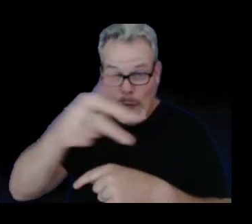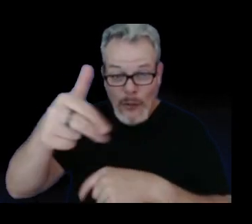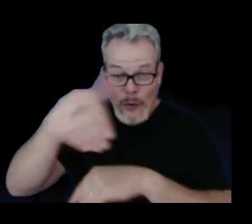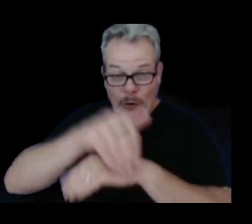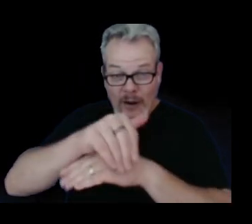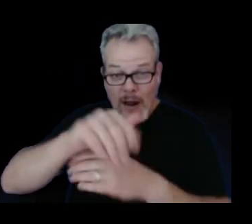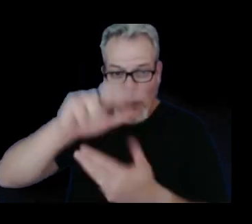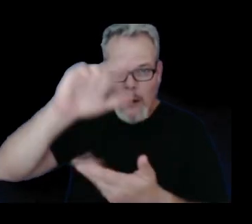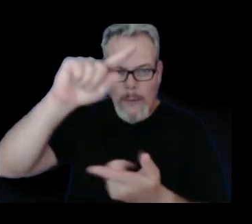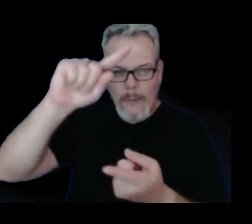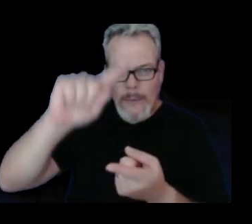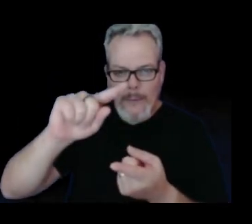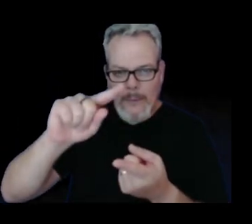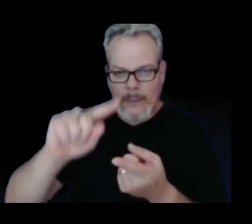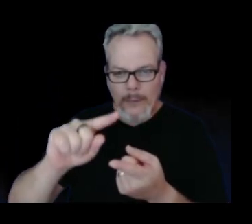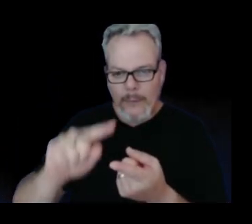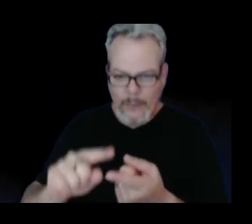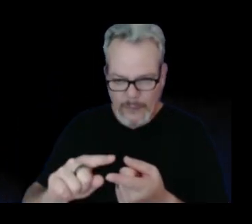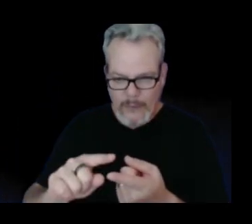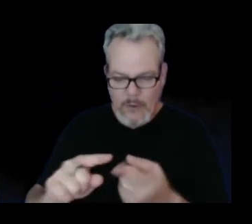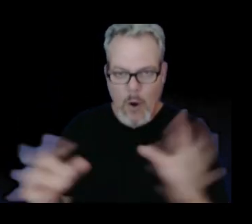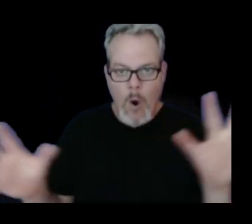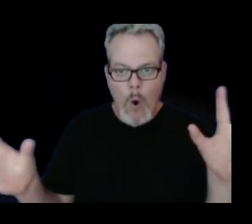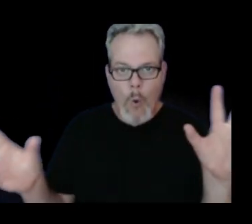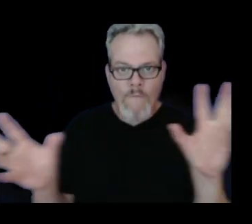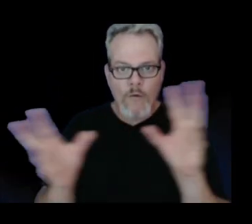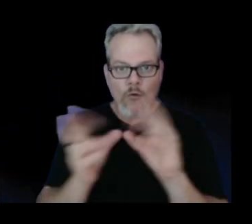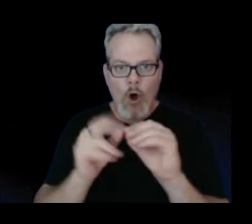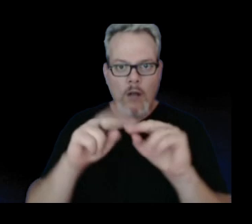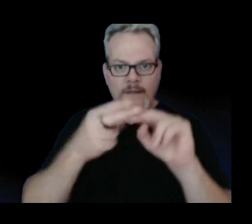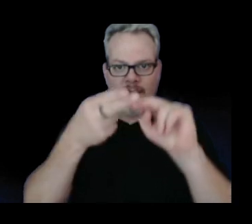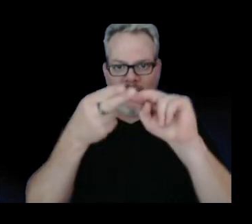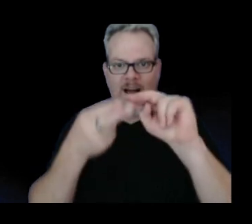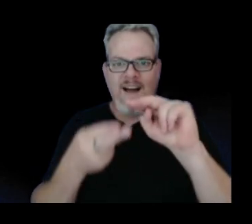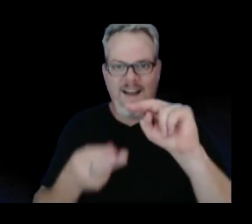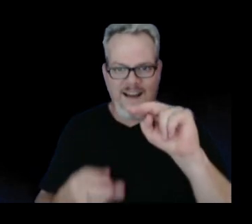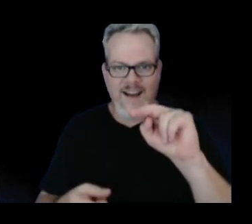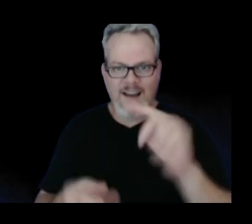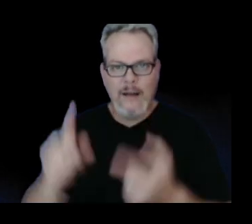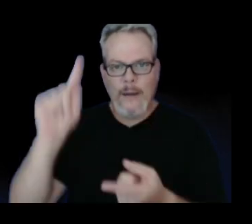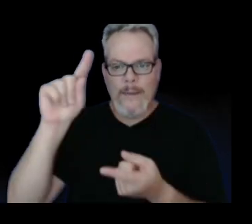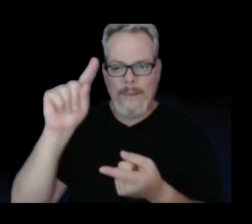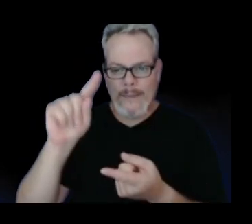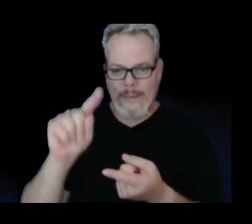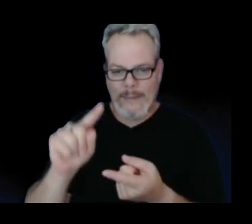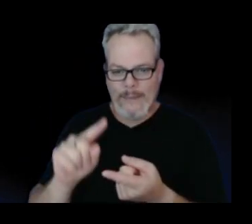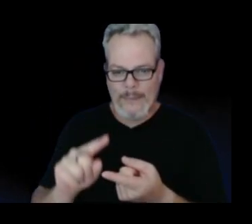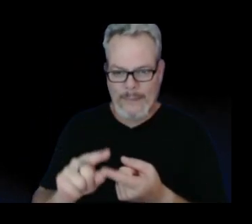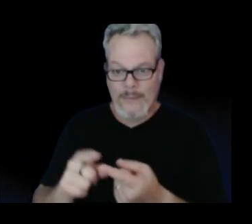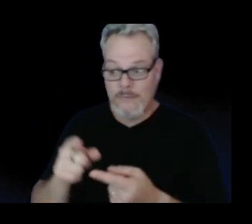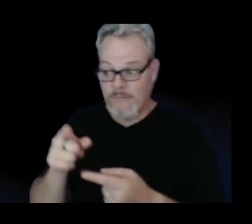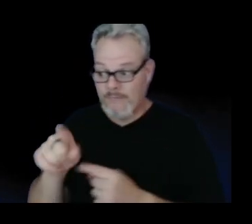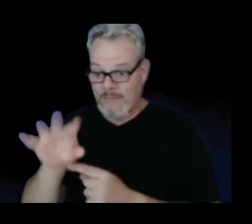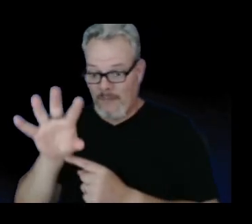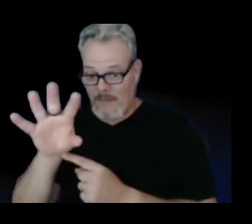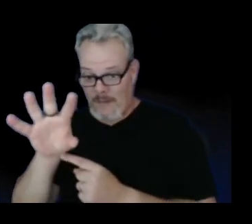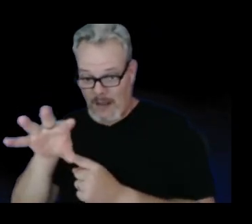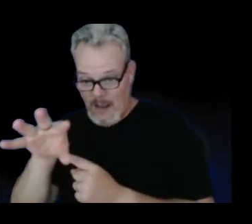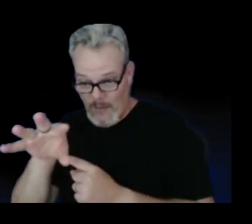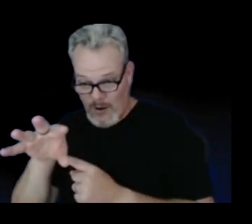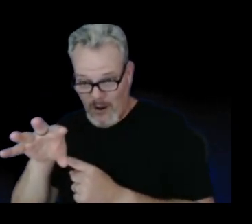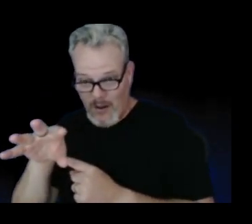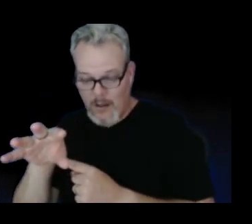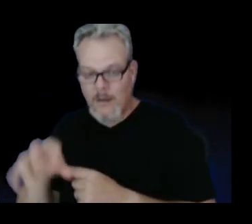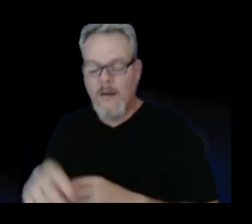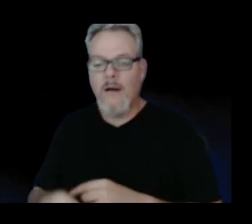less than that. So that's the overall decline of the gas and the glow from the S1 camera. Also on a